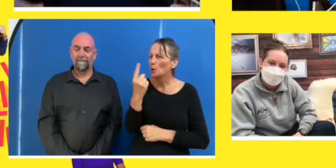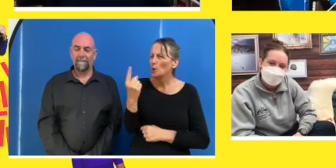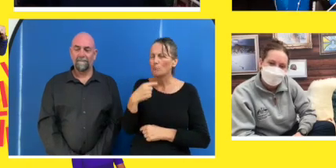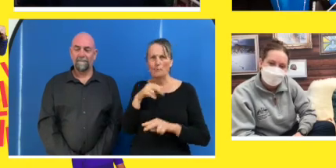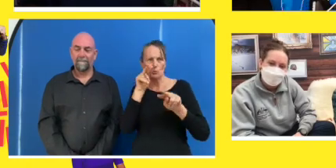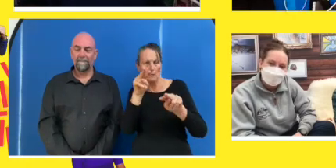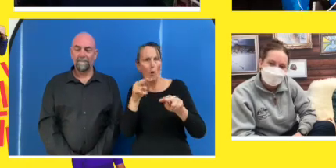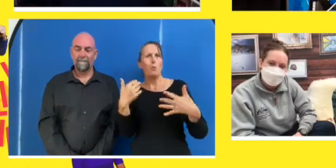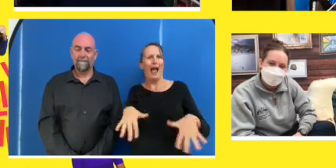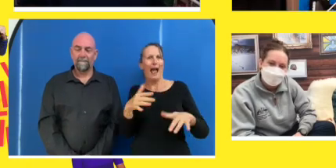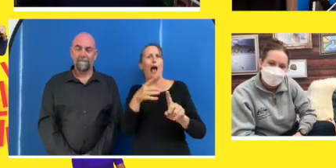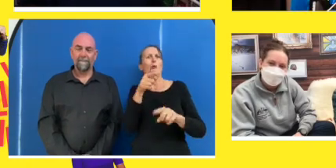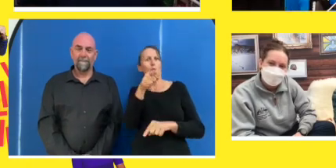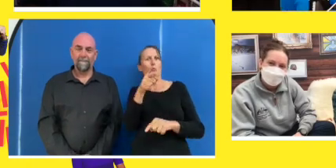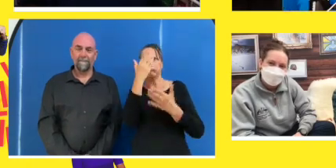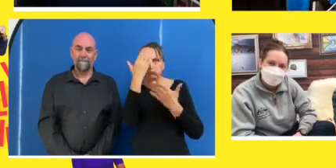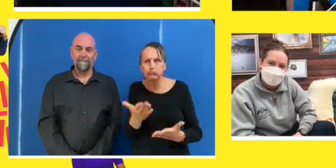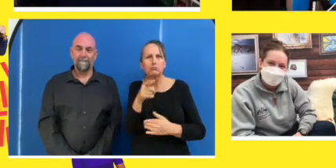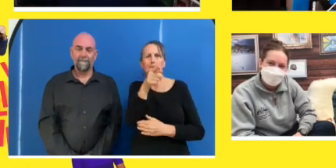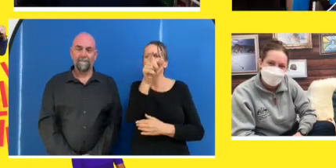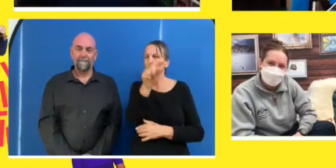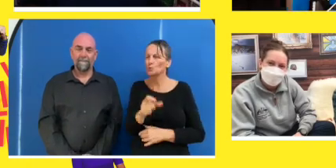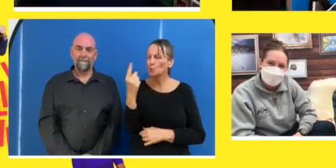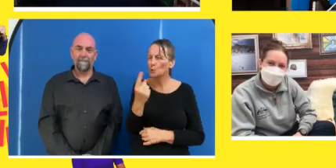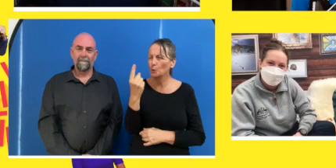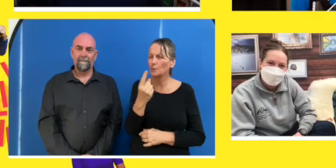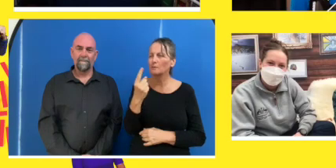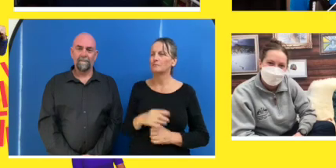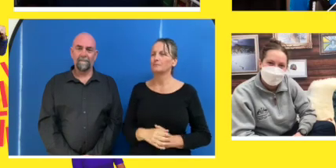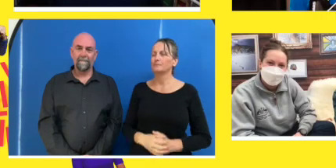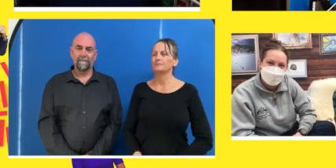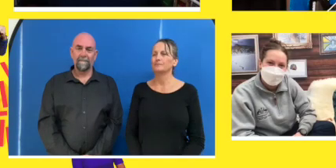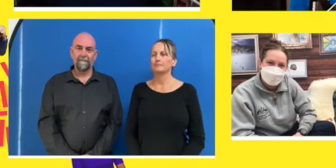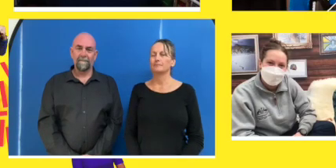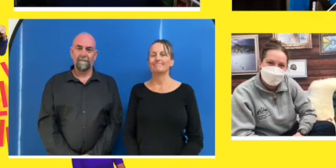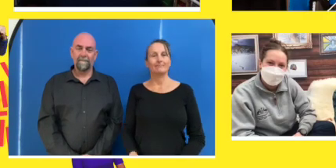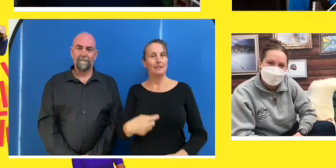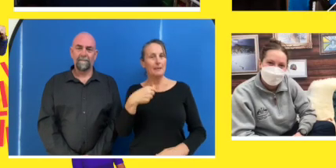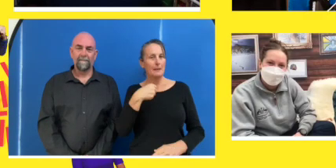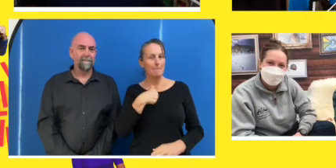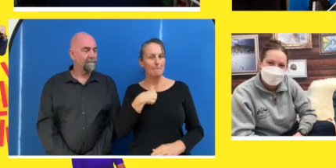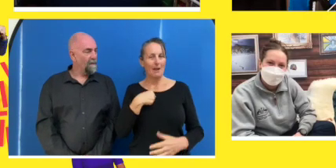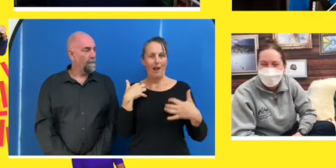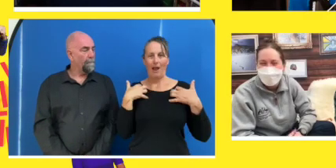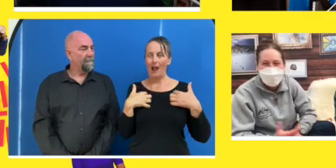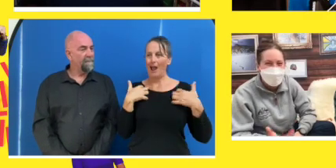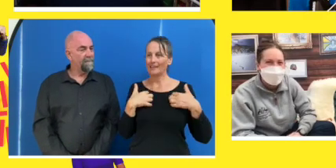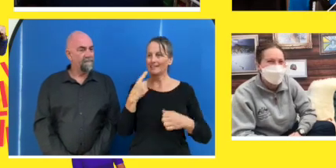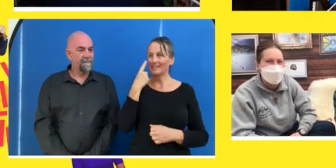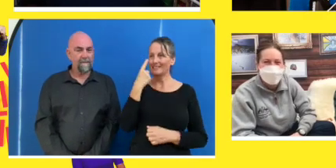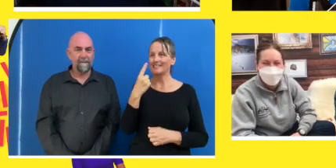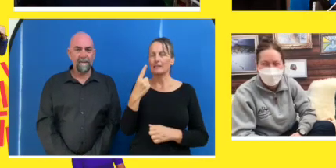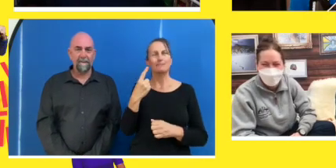is your favorite teammate? You can be honest here. Ooh, I'm going to say Amelia. I have to